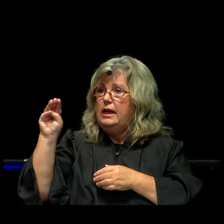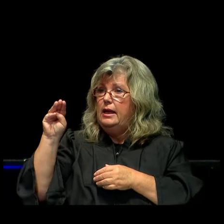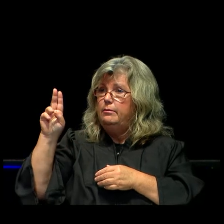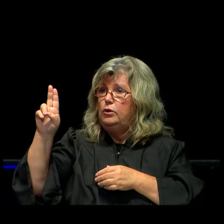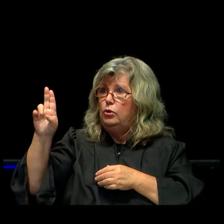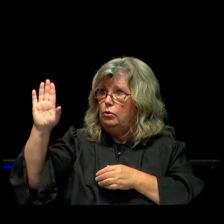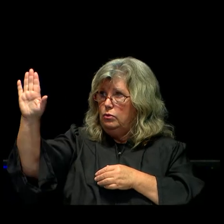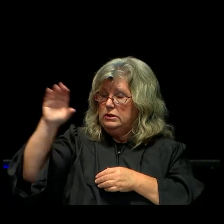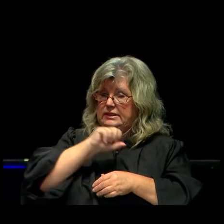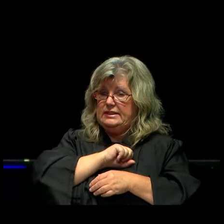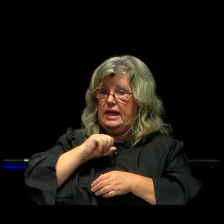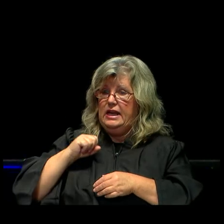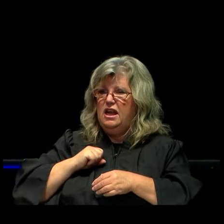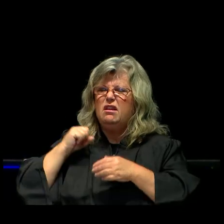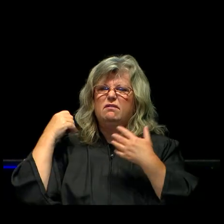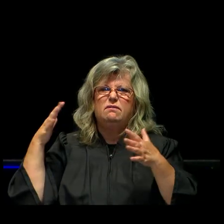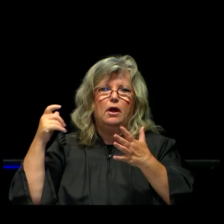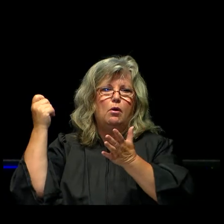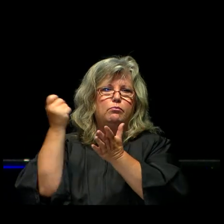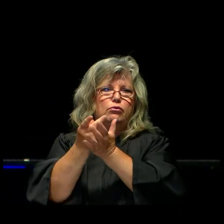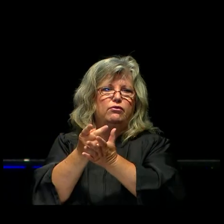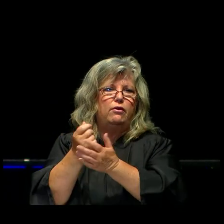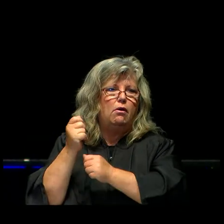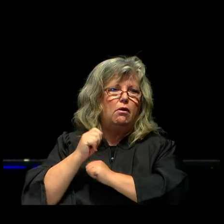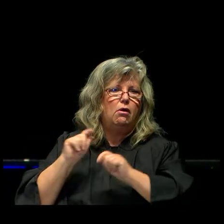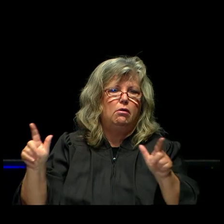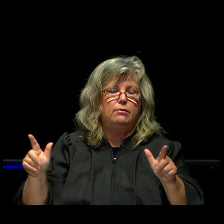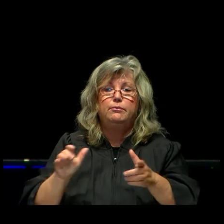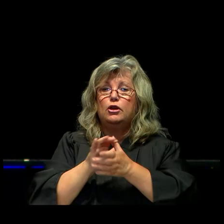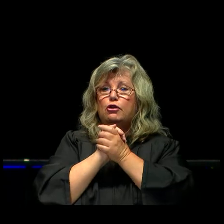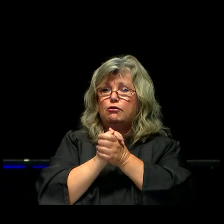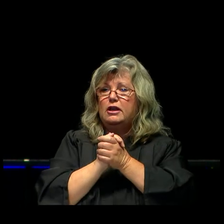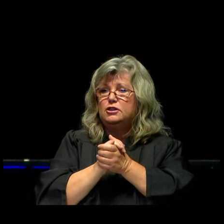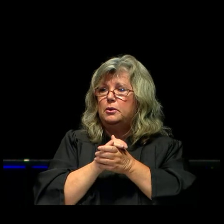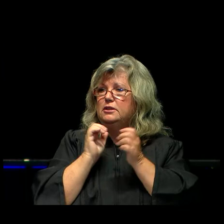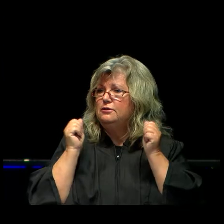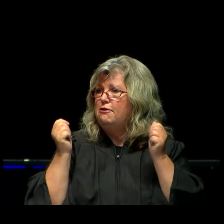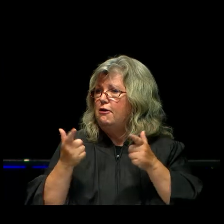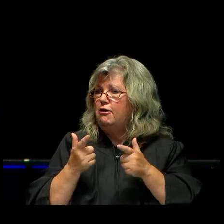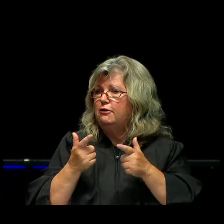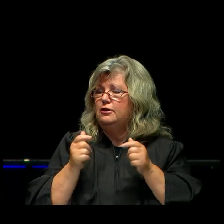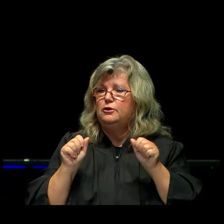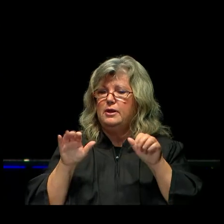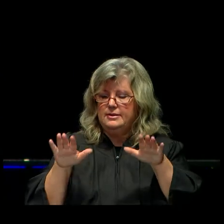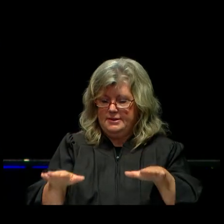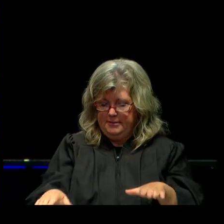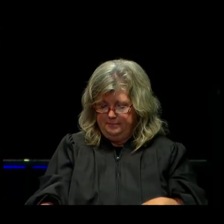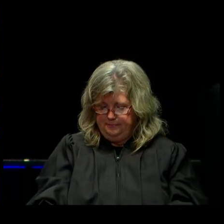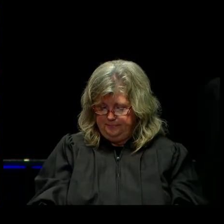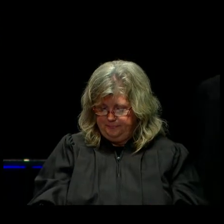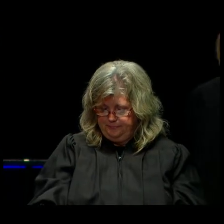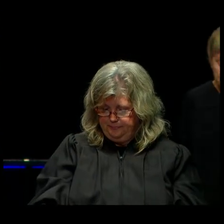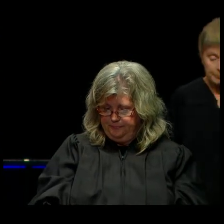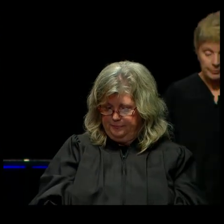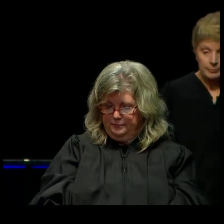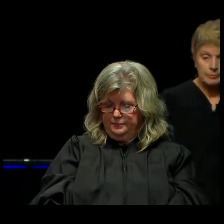University Senate. Congratulations to each of you. You can be seated.